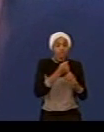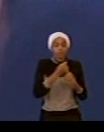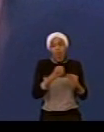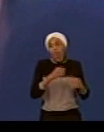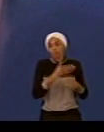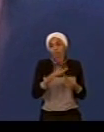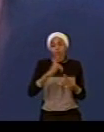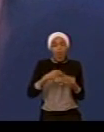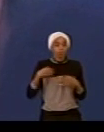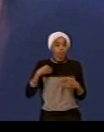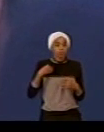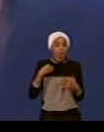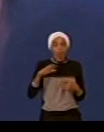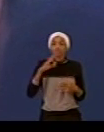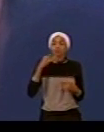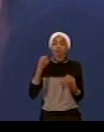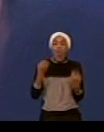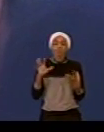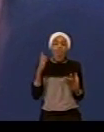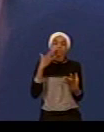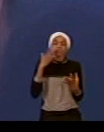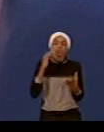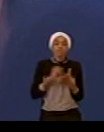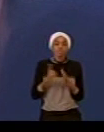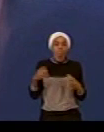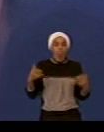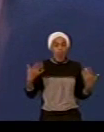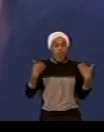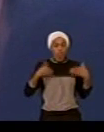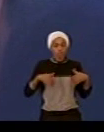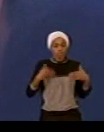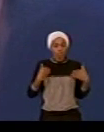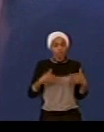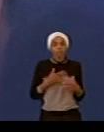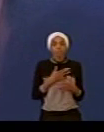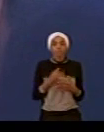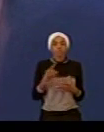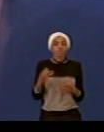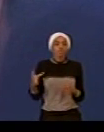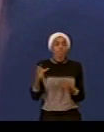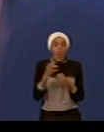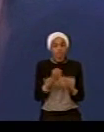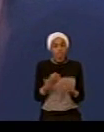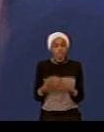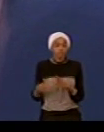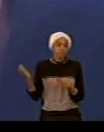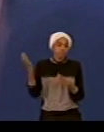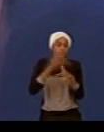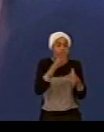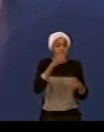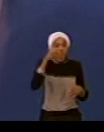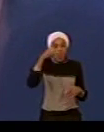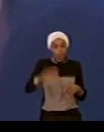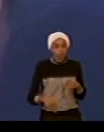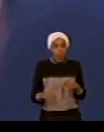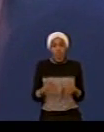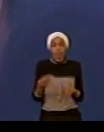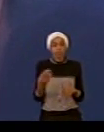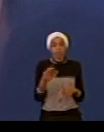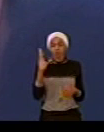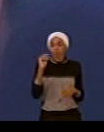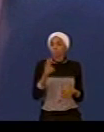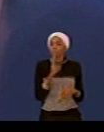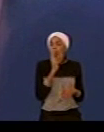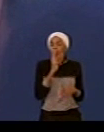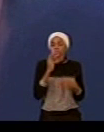on him, and they took him and cast him into a pit, and the pit was empty. There was no water in it. And